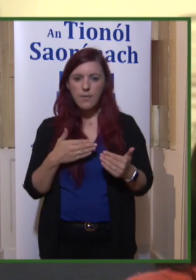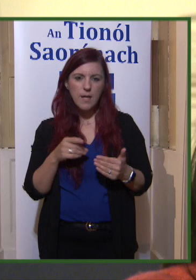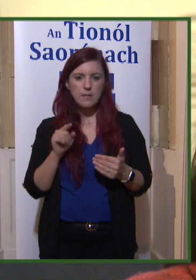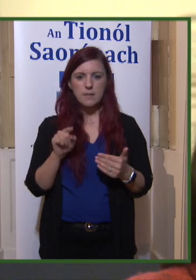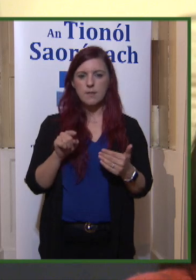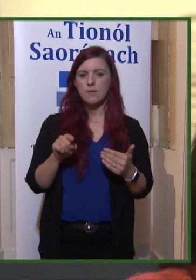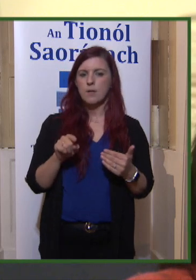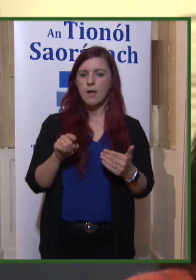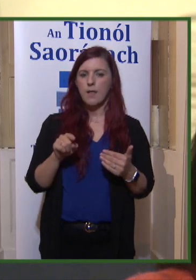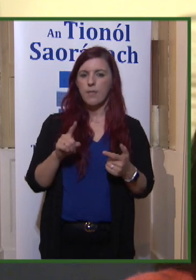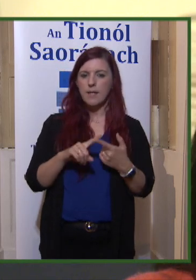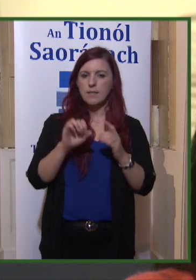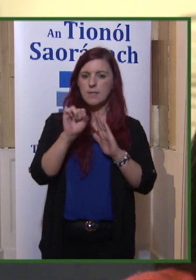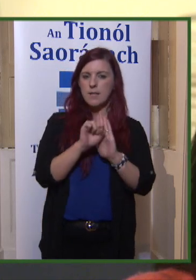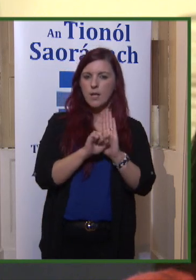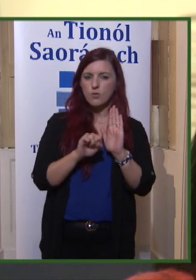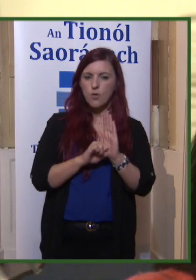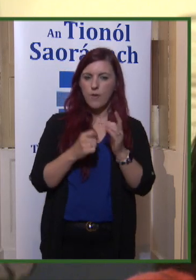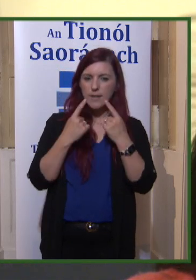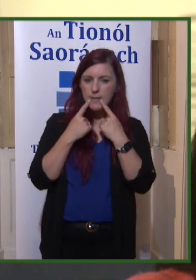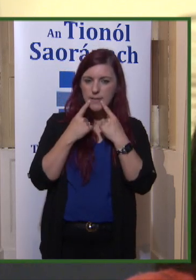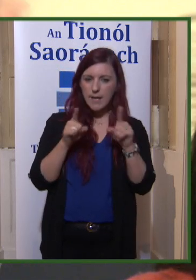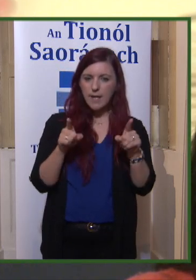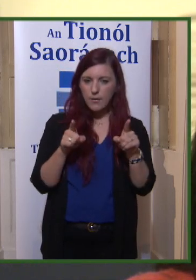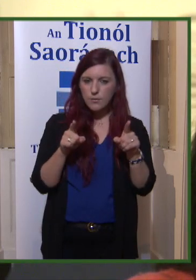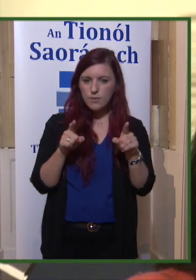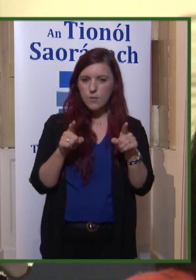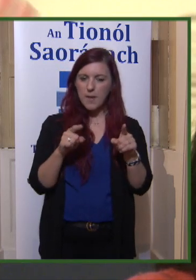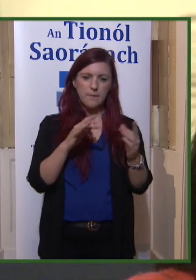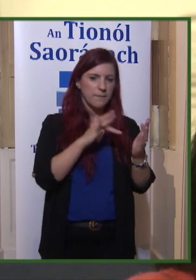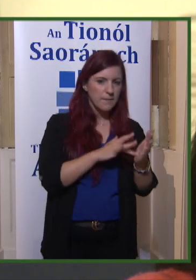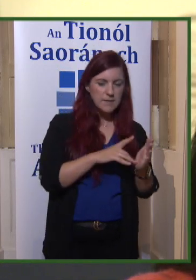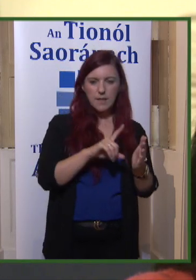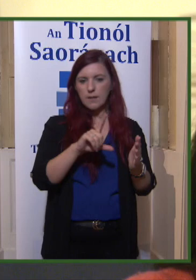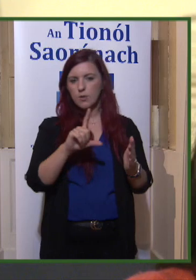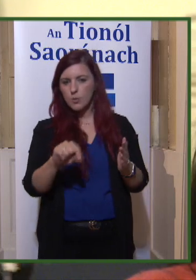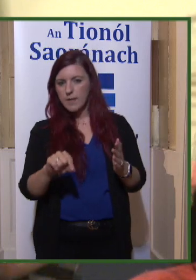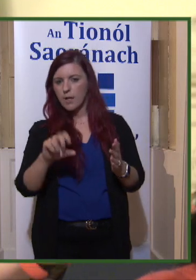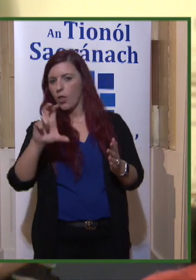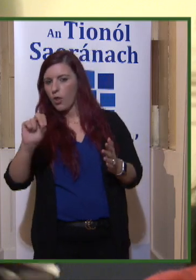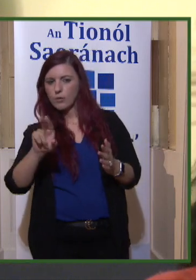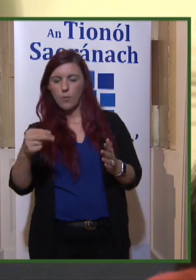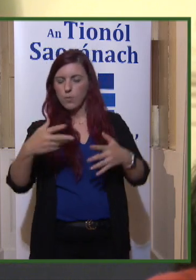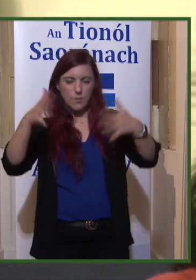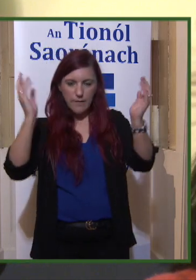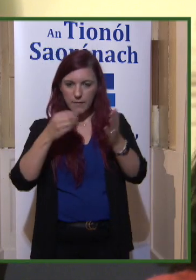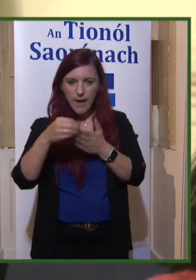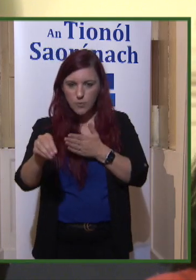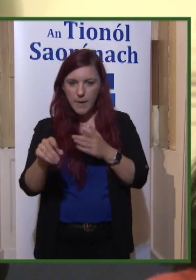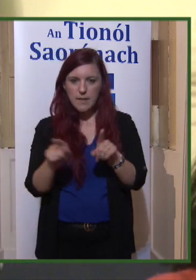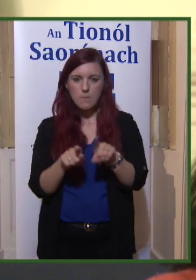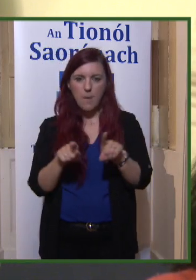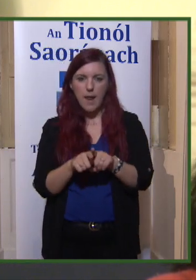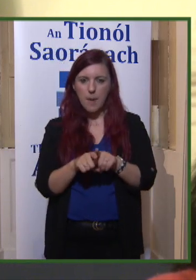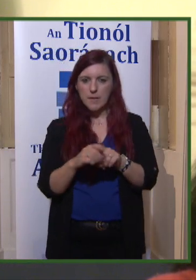it's statutory, it's declarations, therefore you're going to your solicitor, you're paying 15, 20 euro to have that, I suppose, accounted